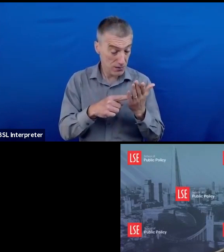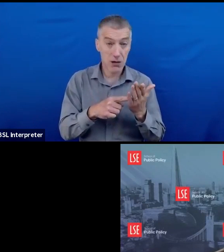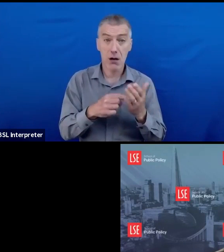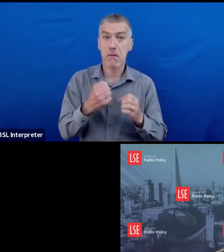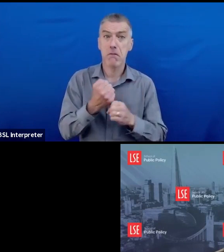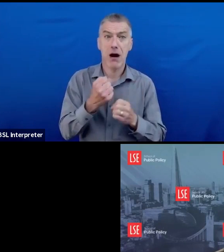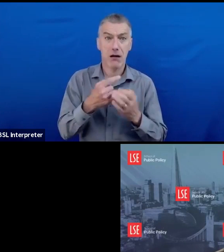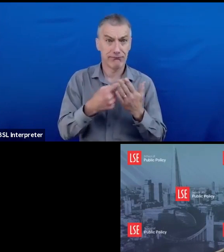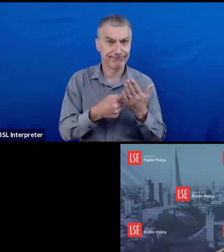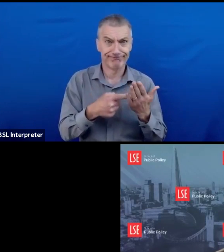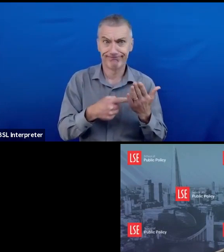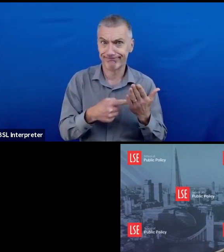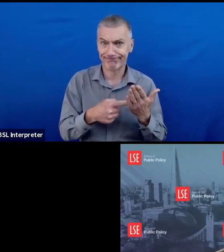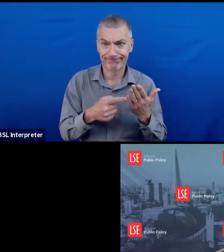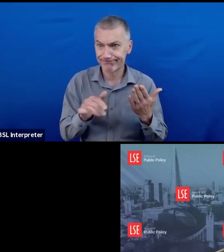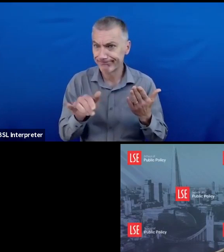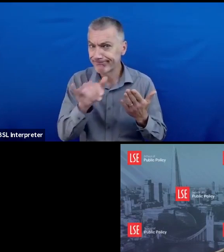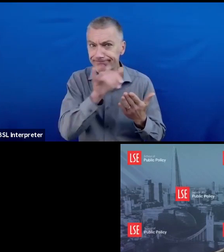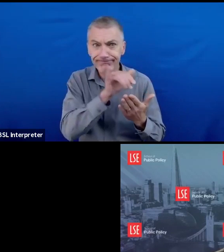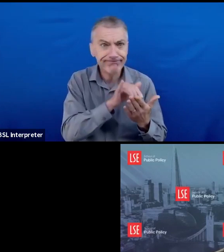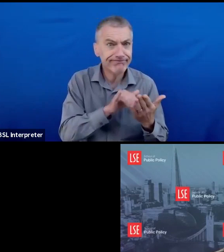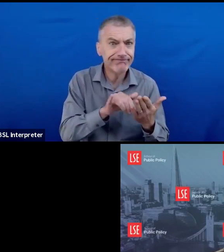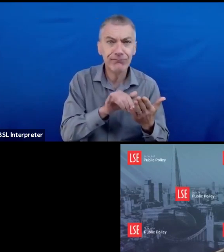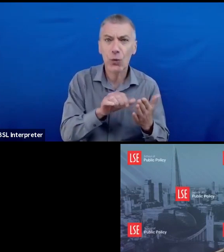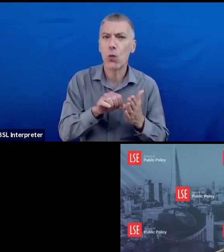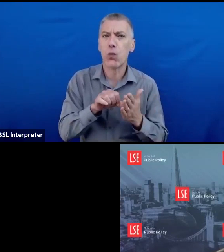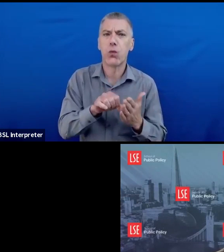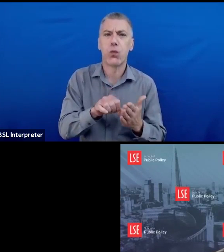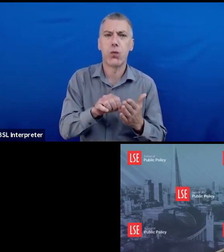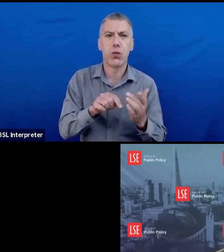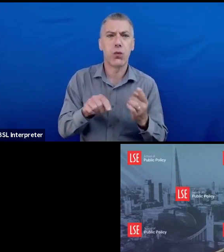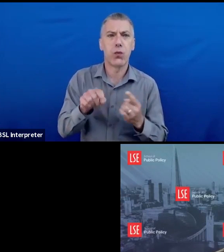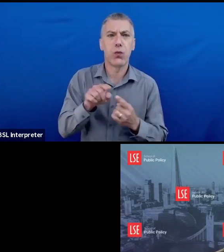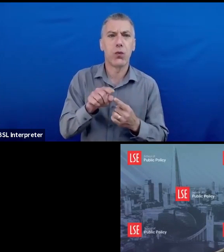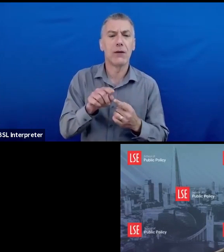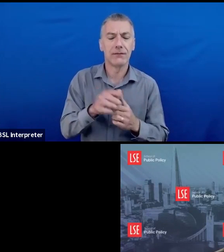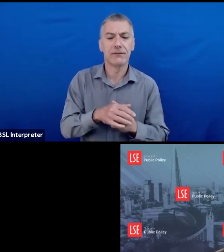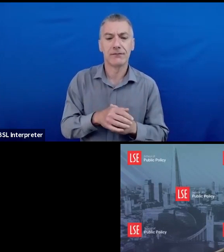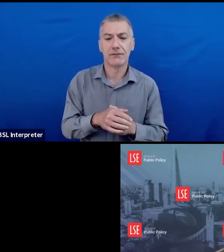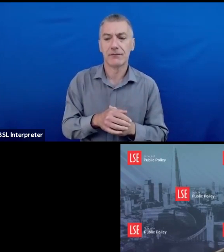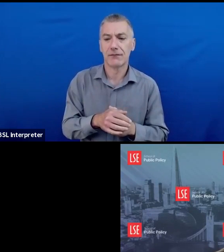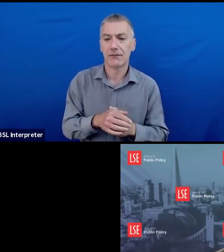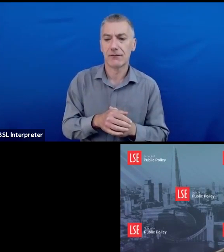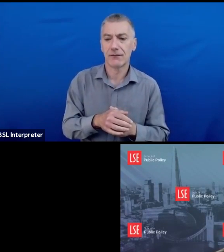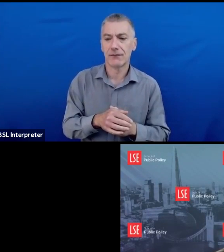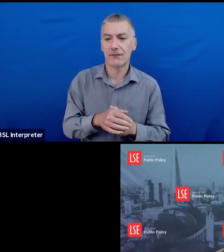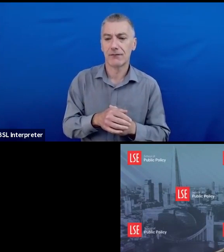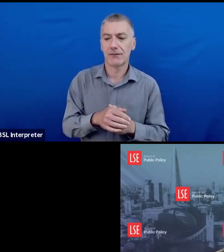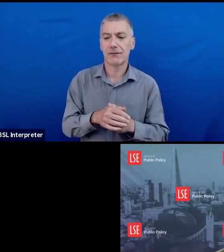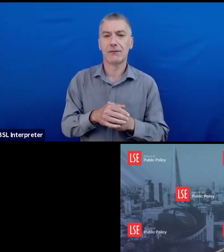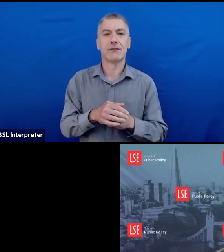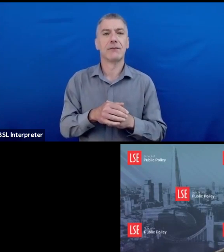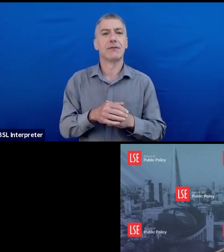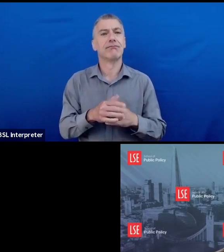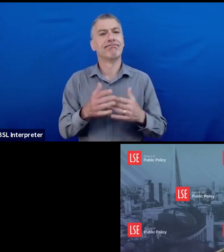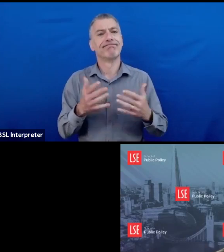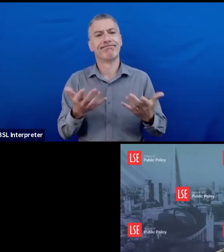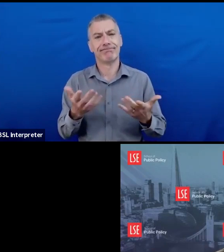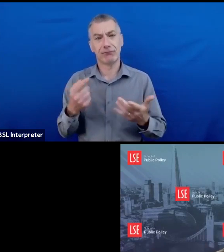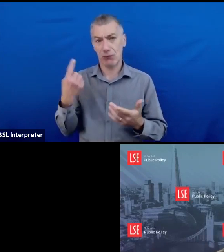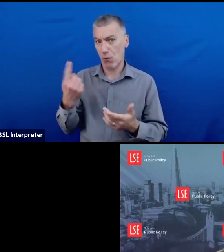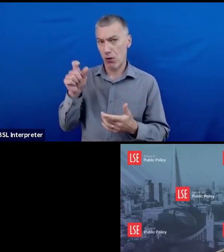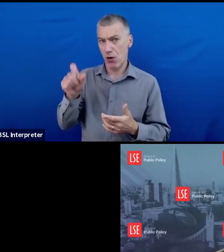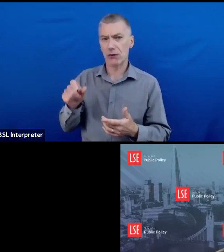difficult. And here we have someone who, in addition to being a distinguished academic economist, has been